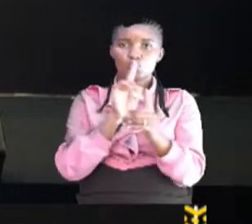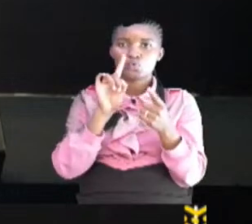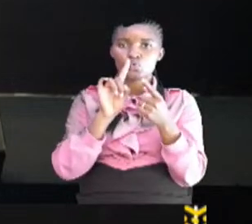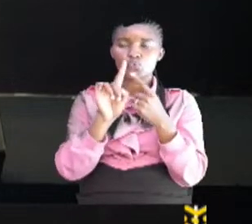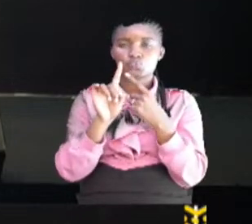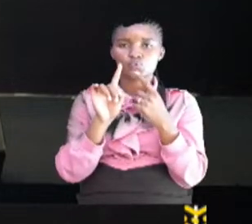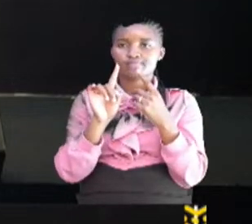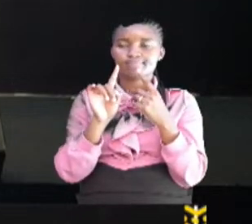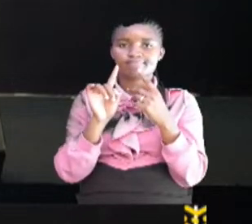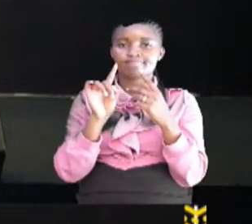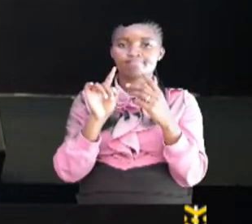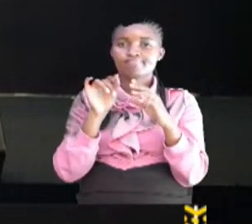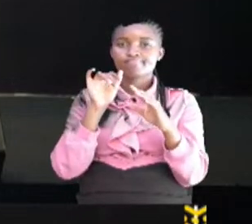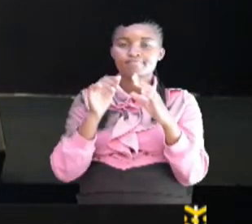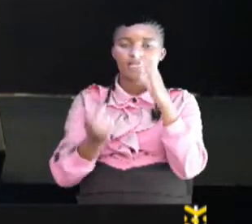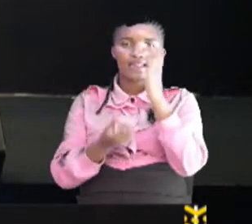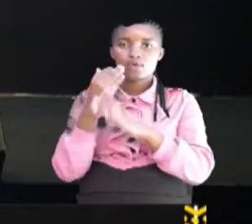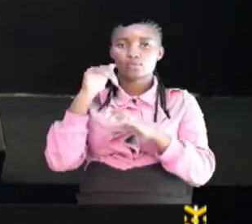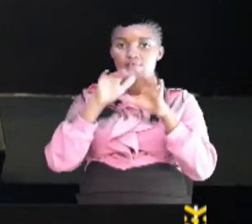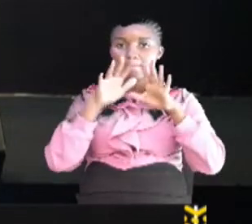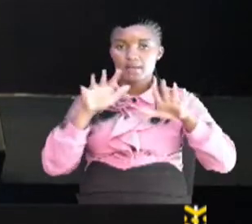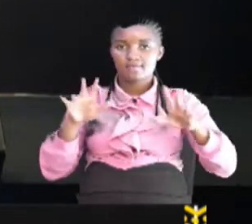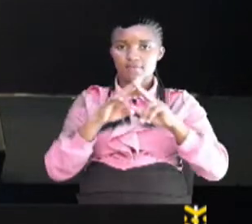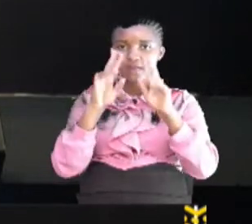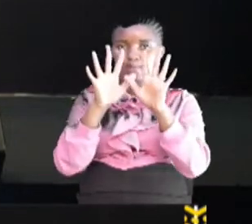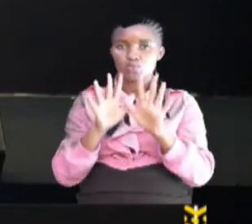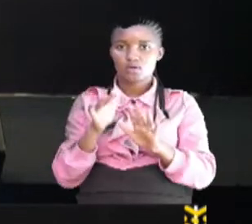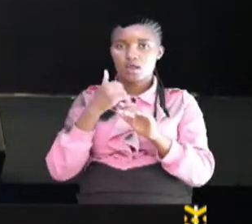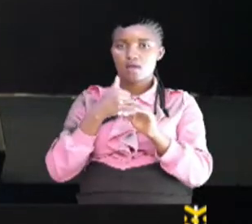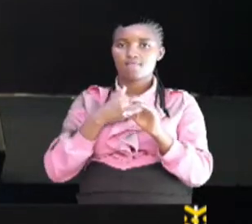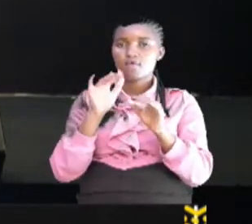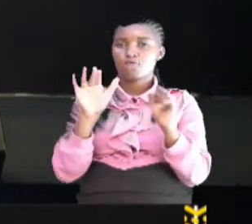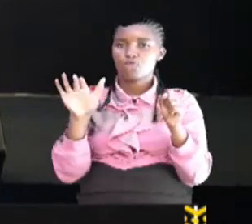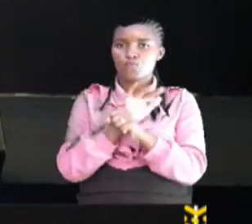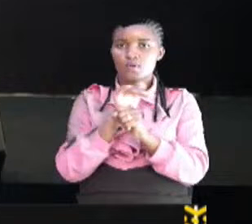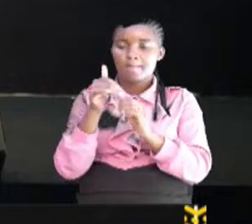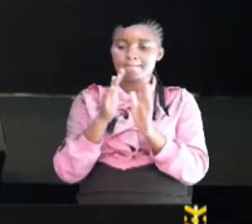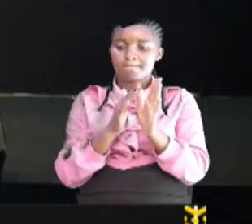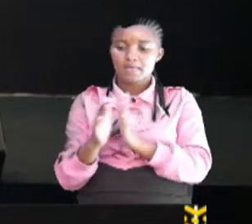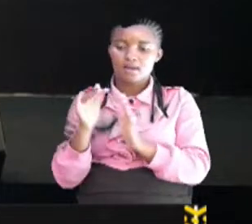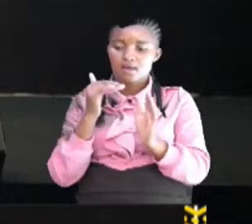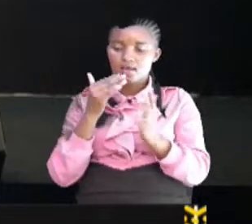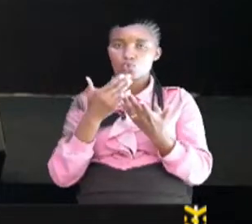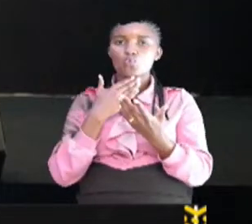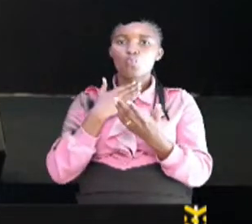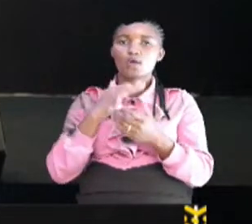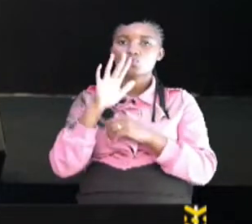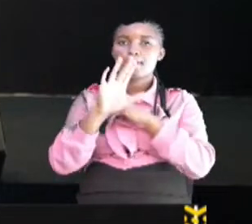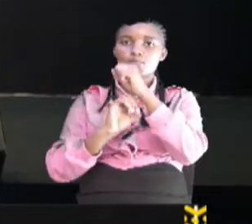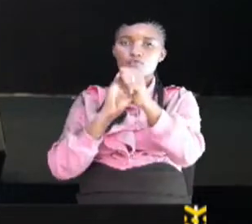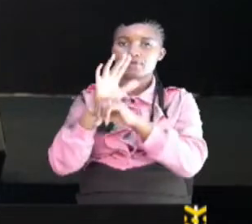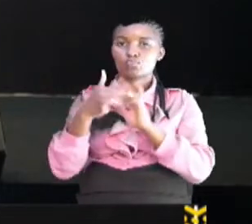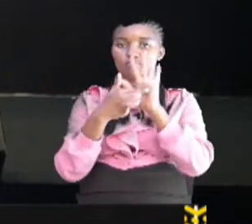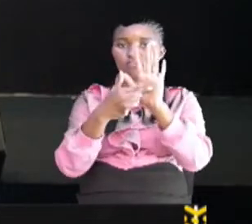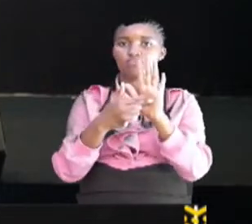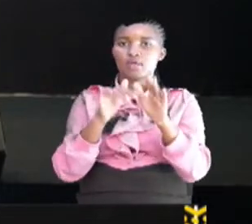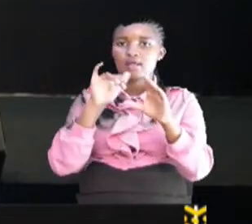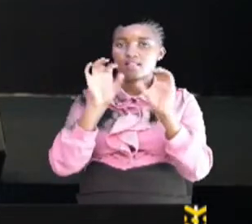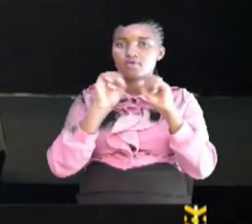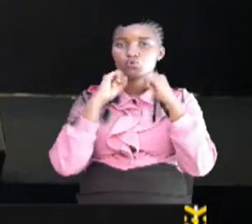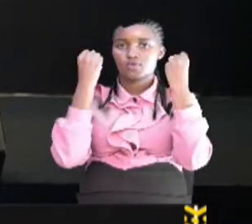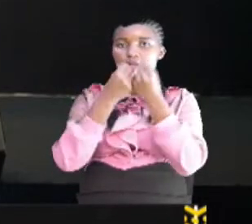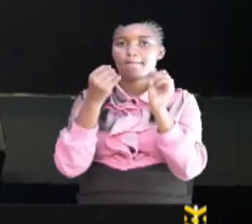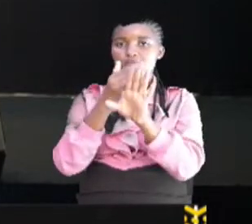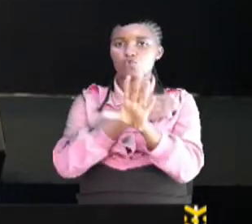you hit the markets. It's very essential for you to have a full scope of how you want your movie to be projected into the